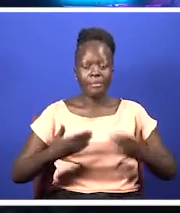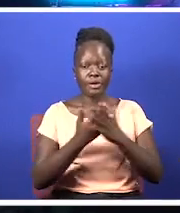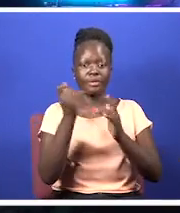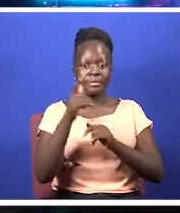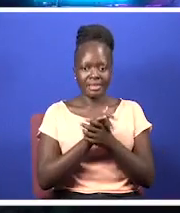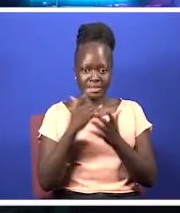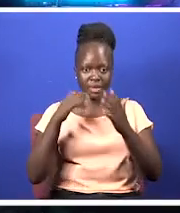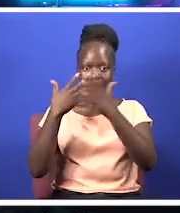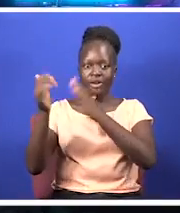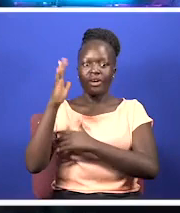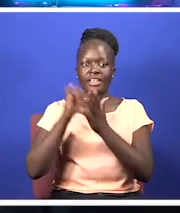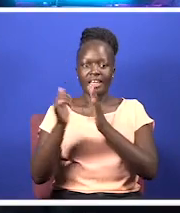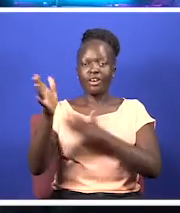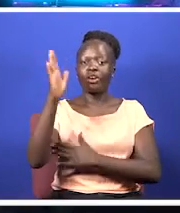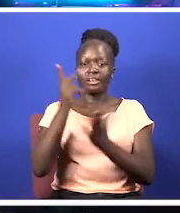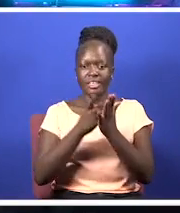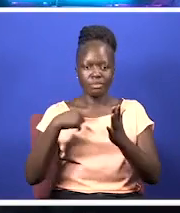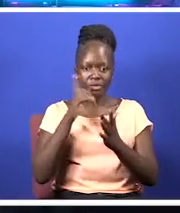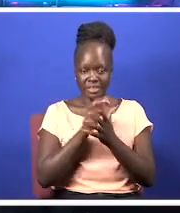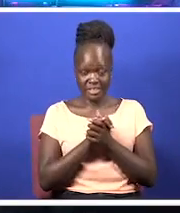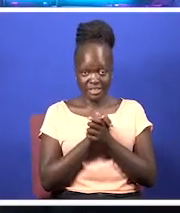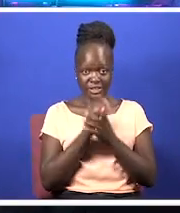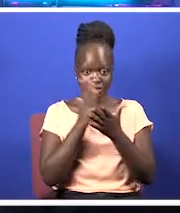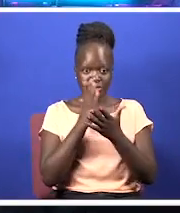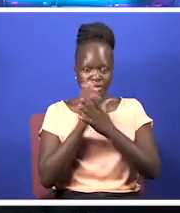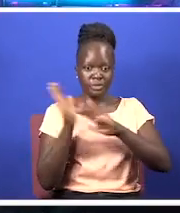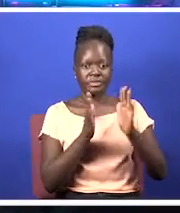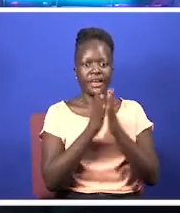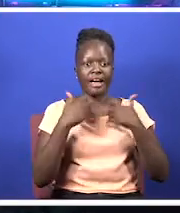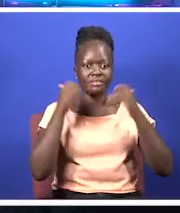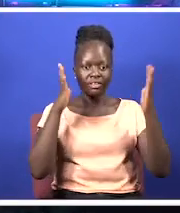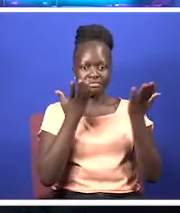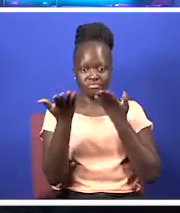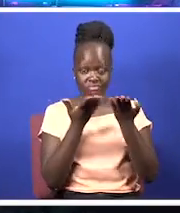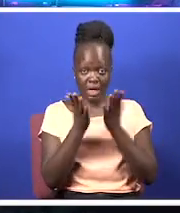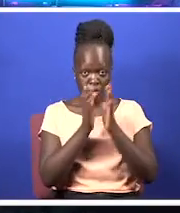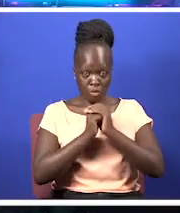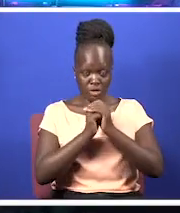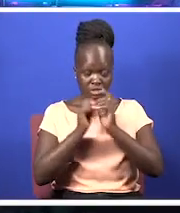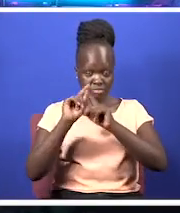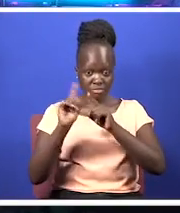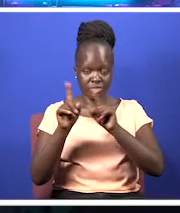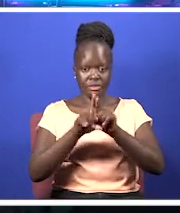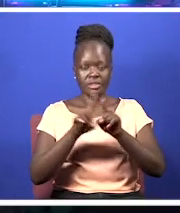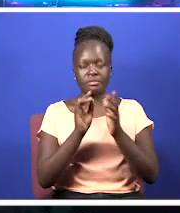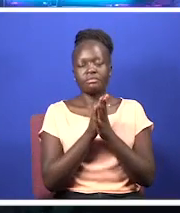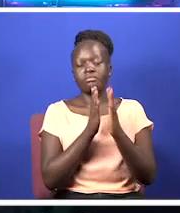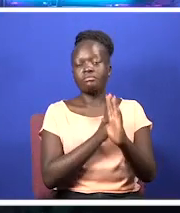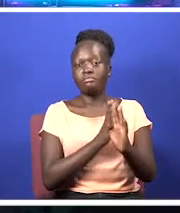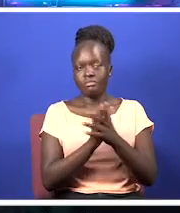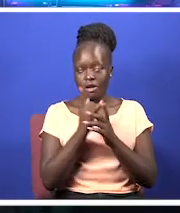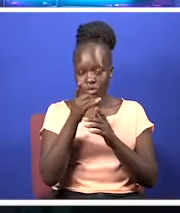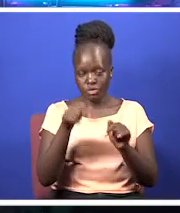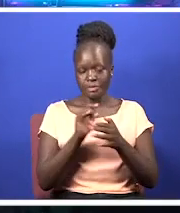Lord has sustained us. Don't we thank God, guys? Yes. Amen. And we have a great service and worship experience lined up for you